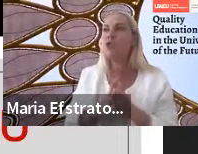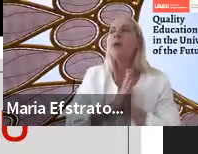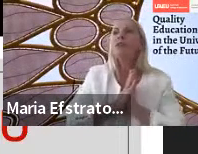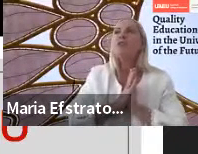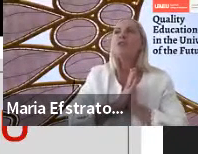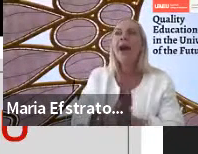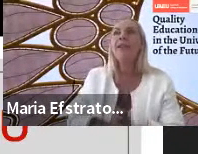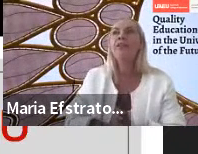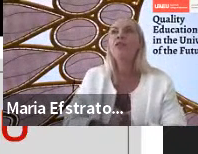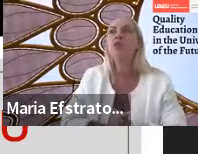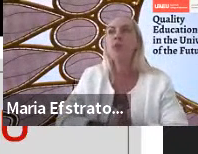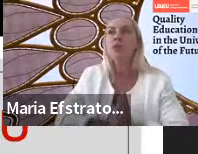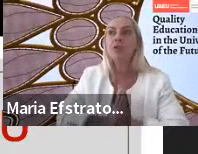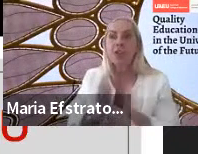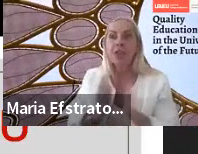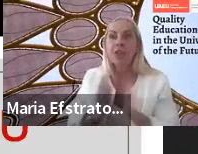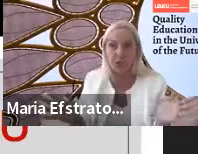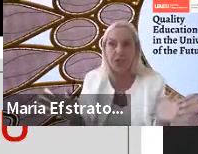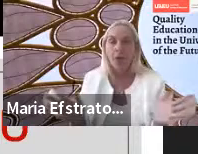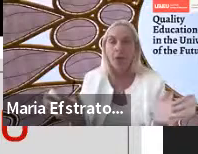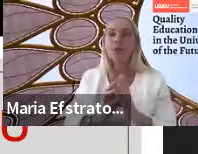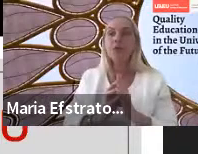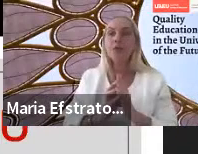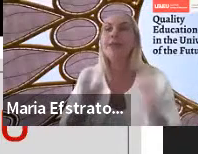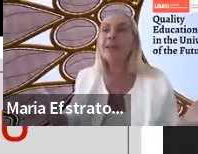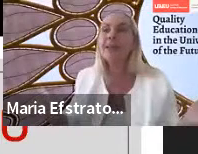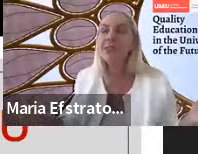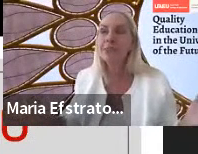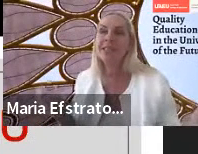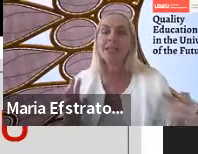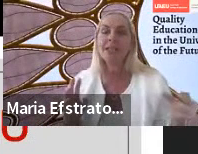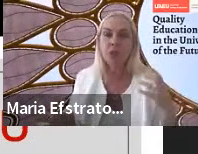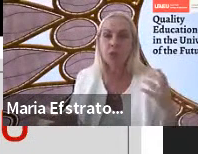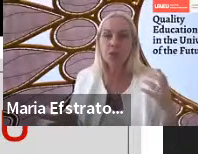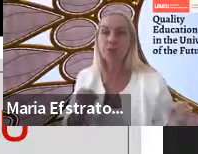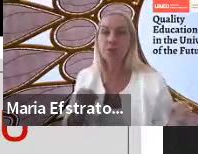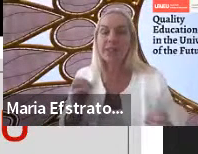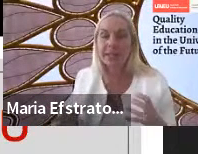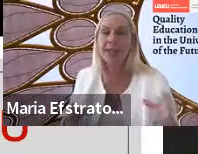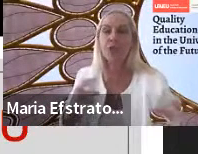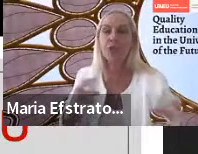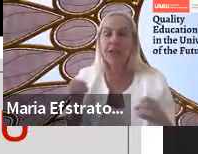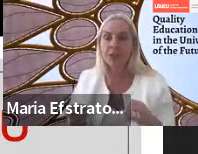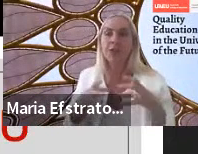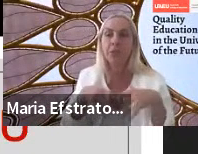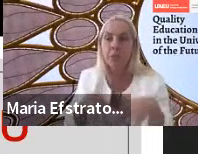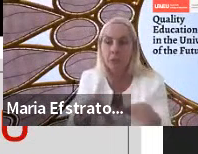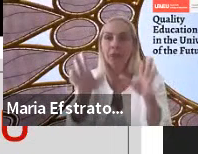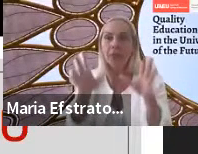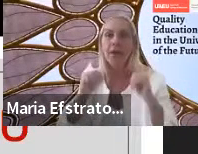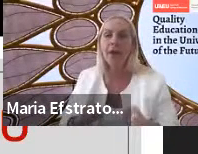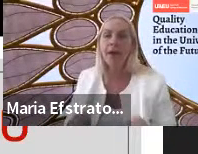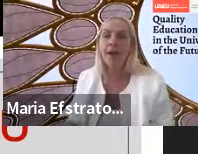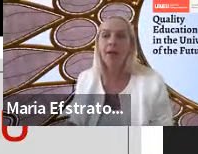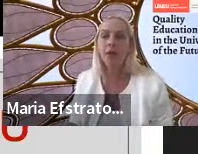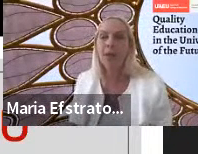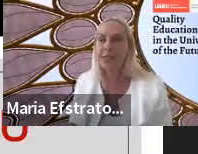colleagues trying to teach or to give some sessions on physical education through